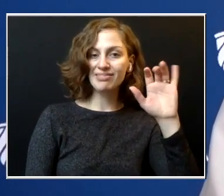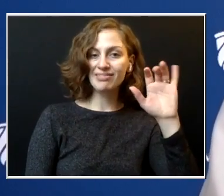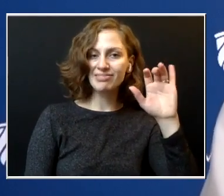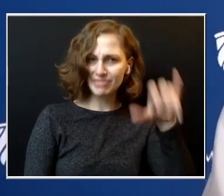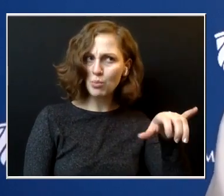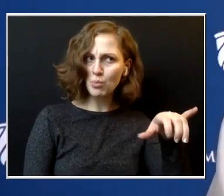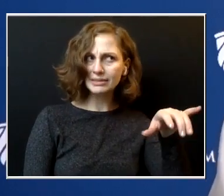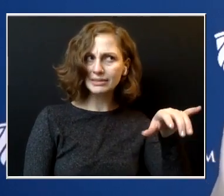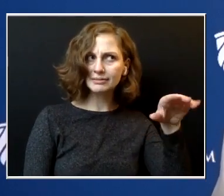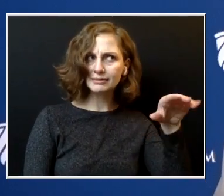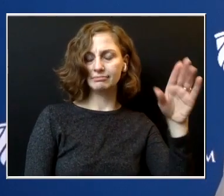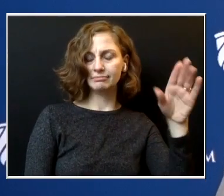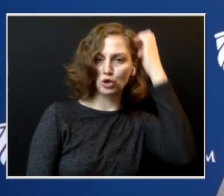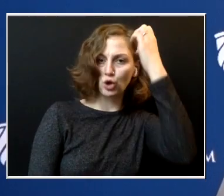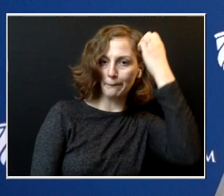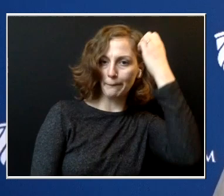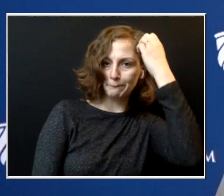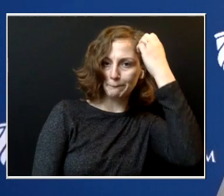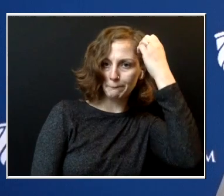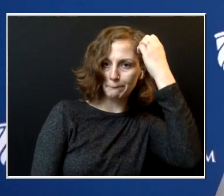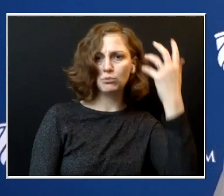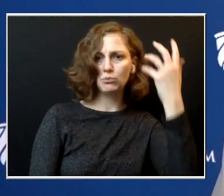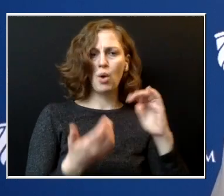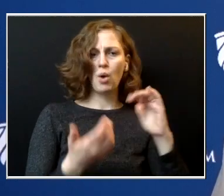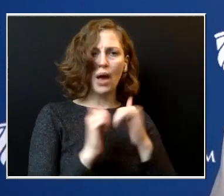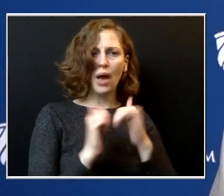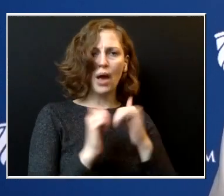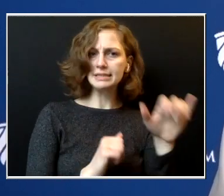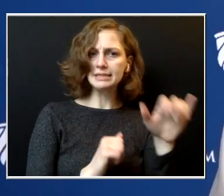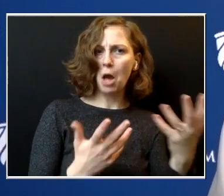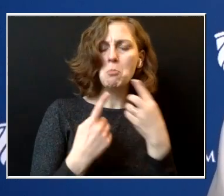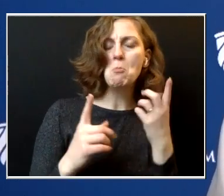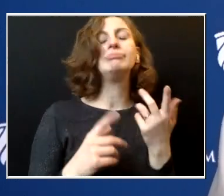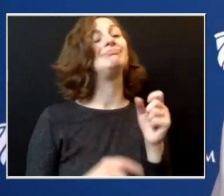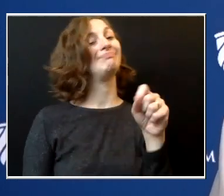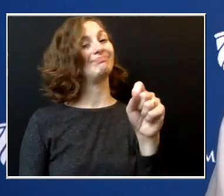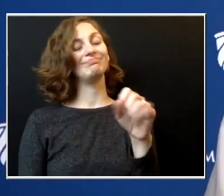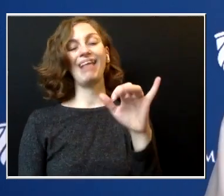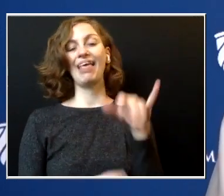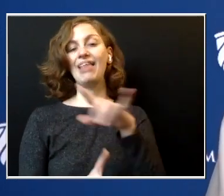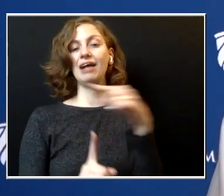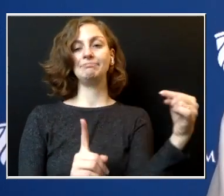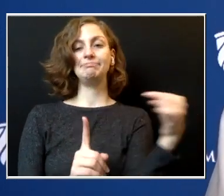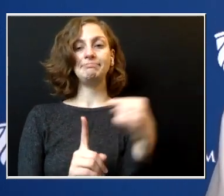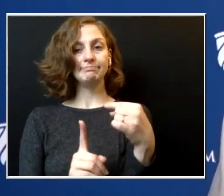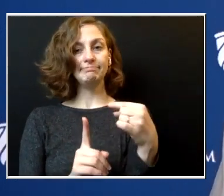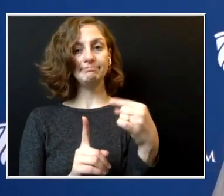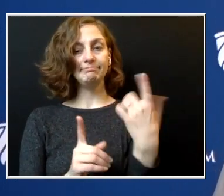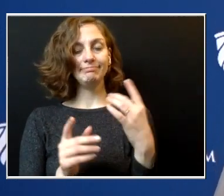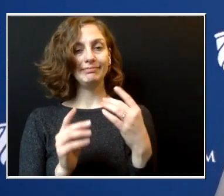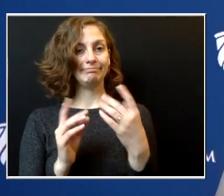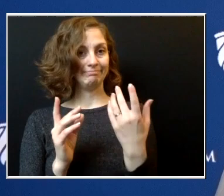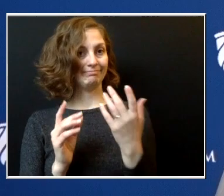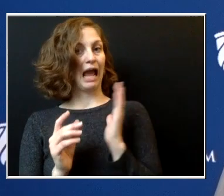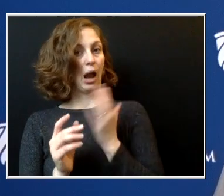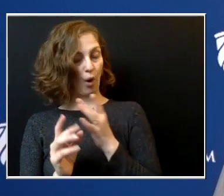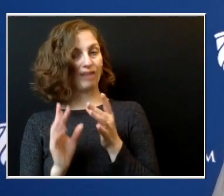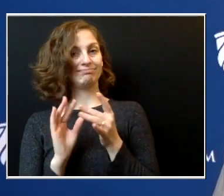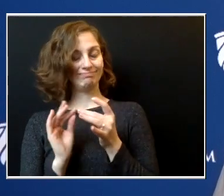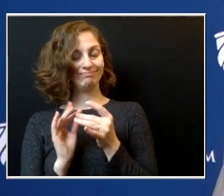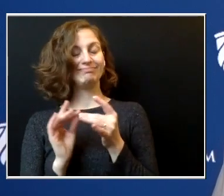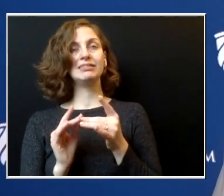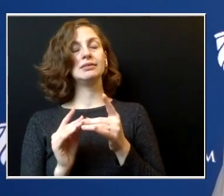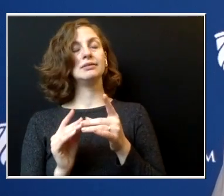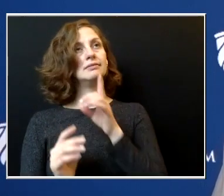our initial story just about how important it is to continue to be up to date with your vaccine. So this was a study that was taken